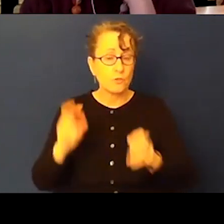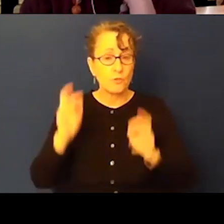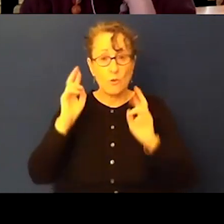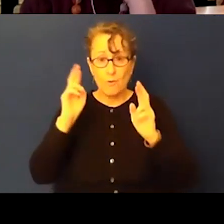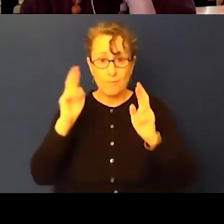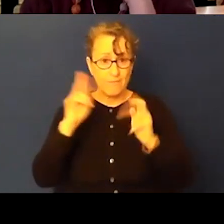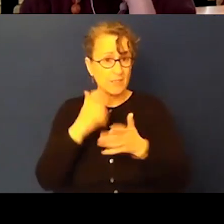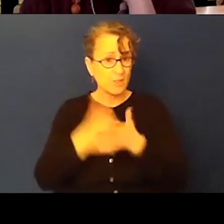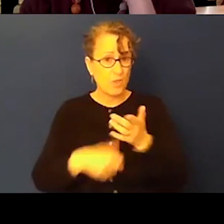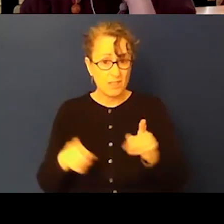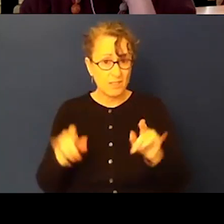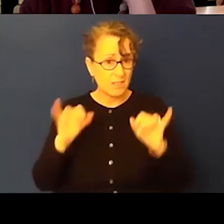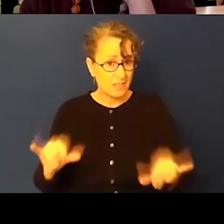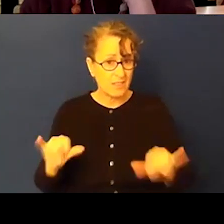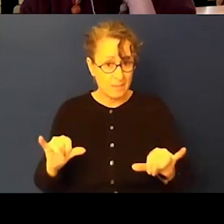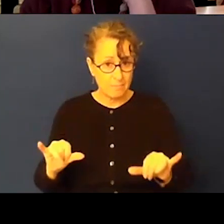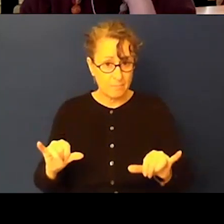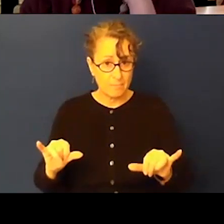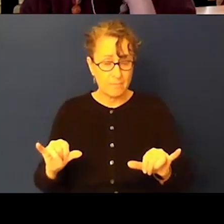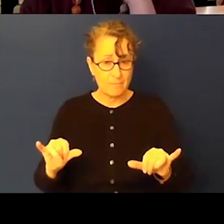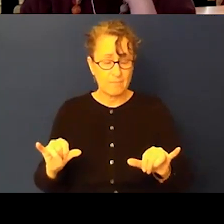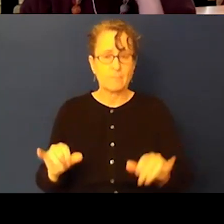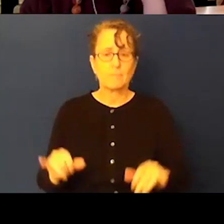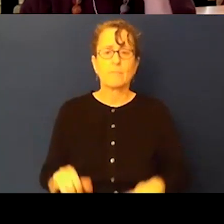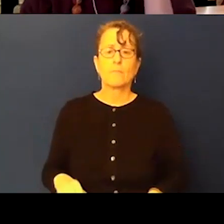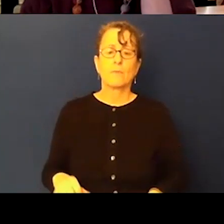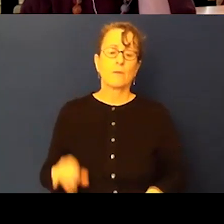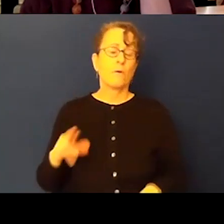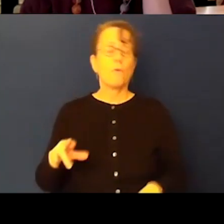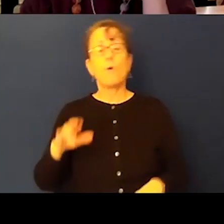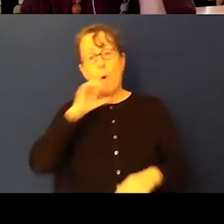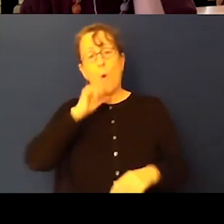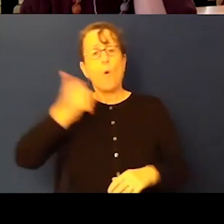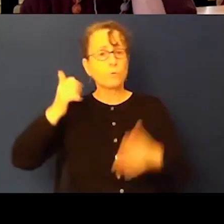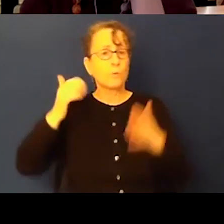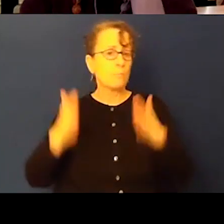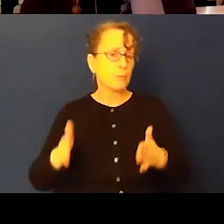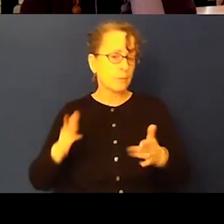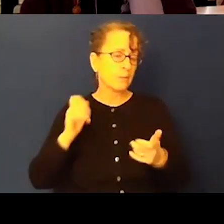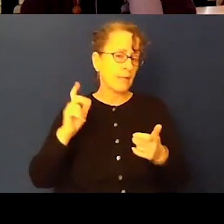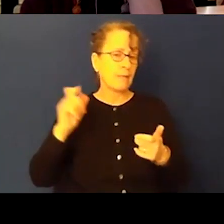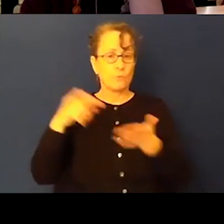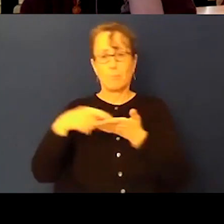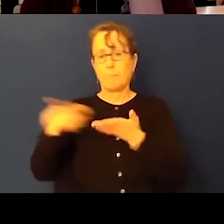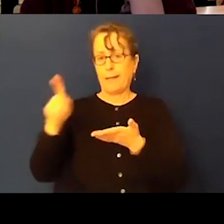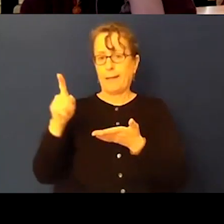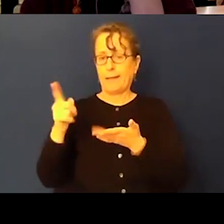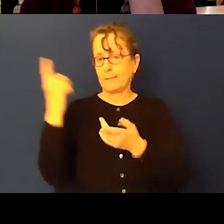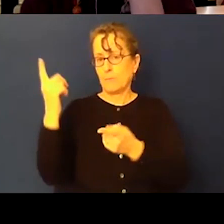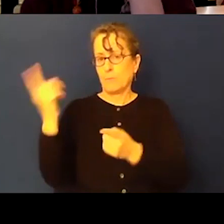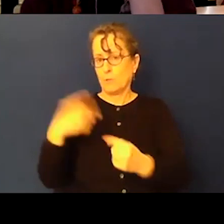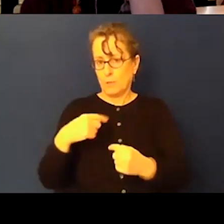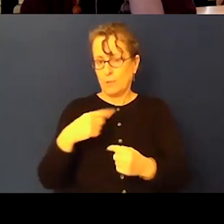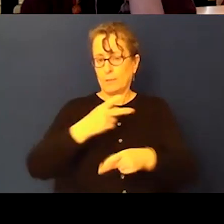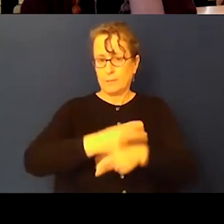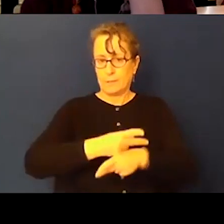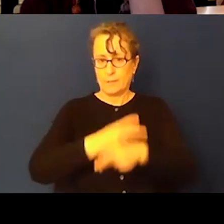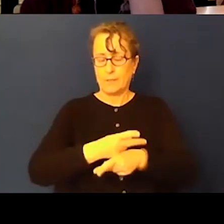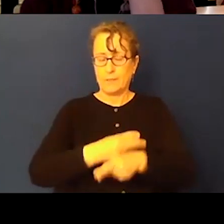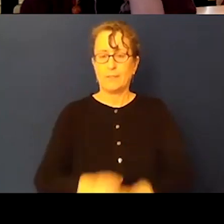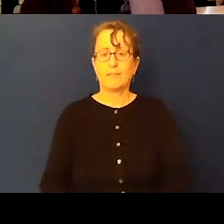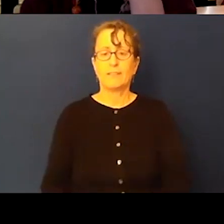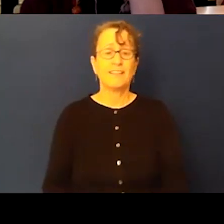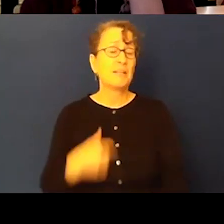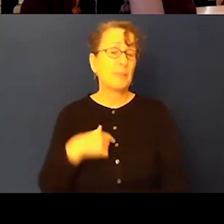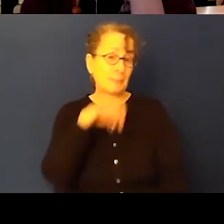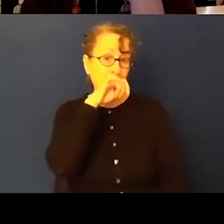there, or an elder care situation. And since I love coming out with simple math,